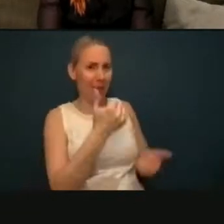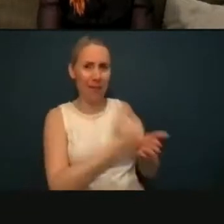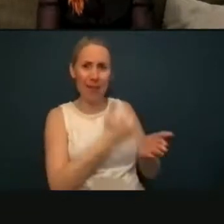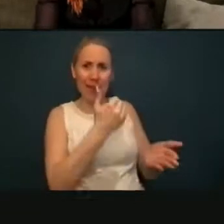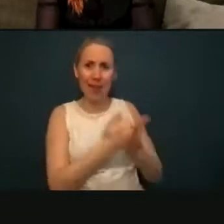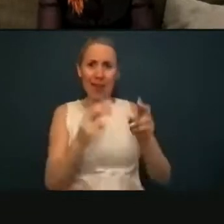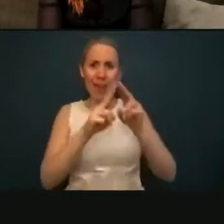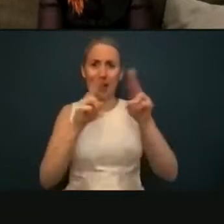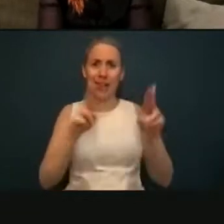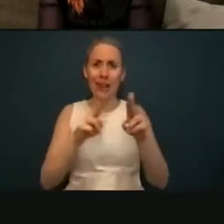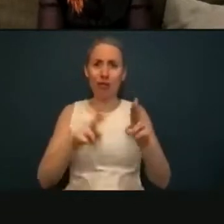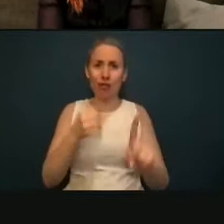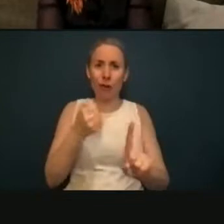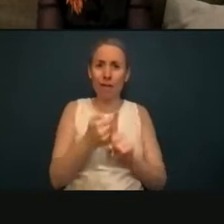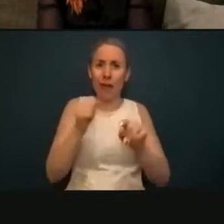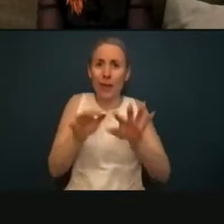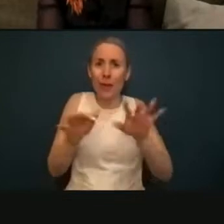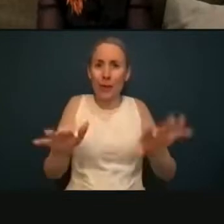That's so brilliant.